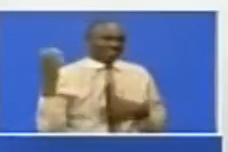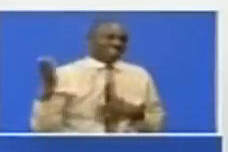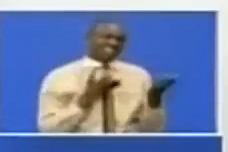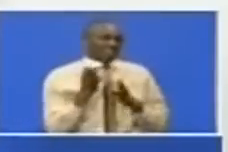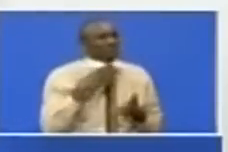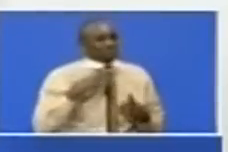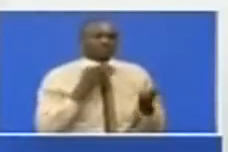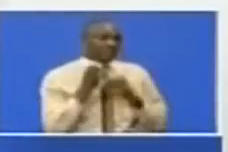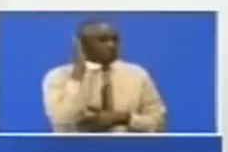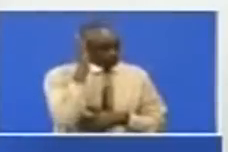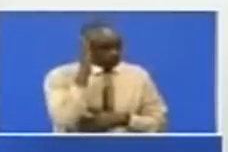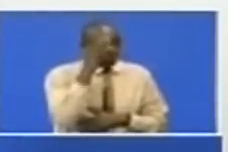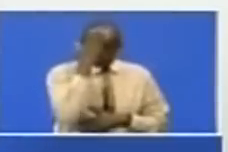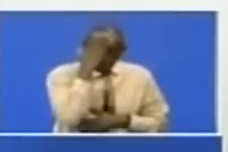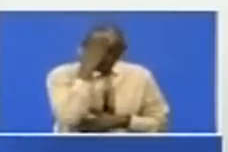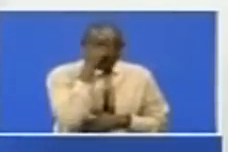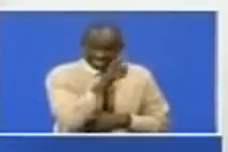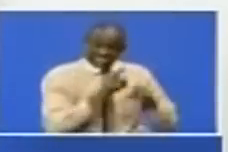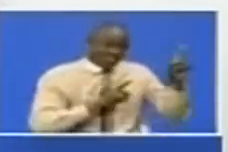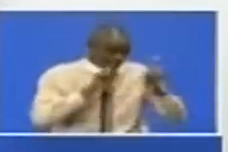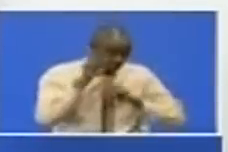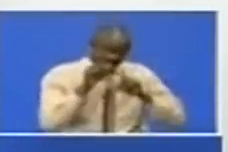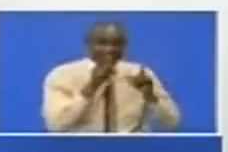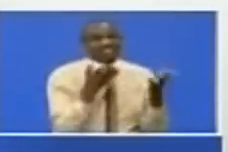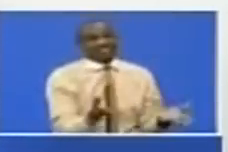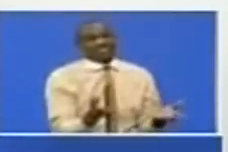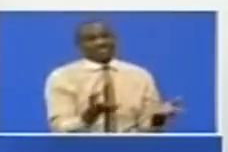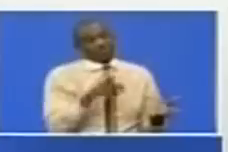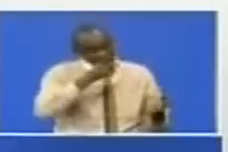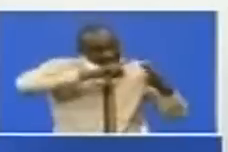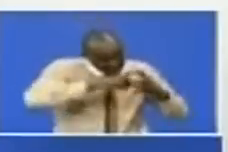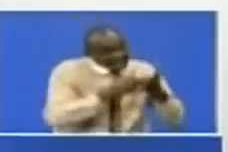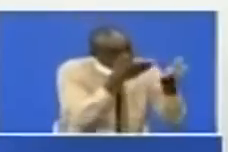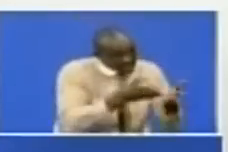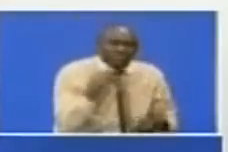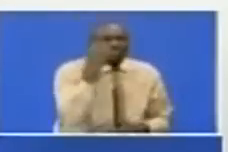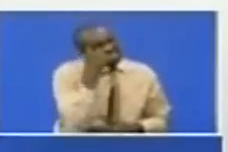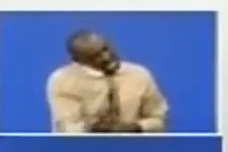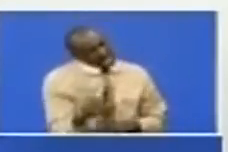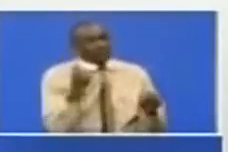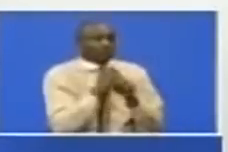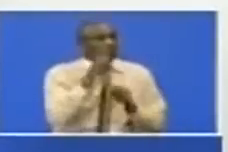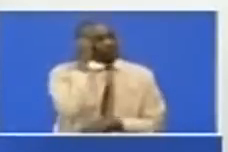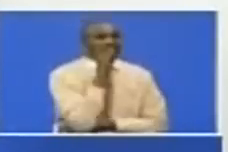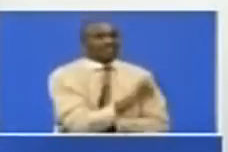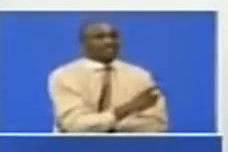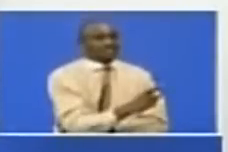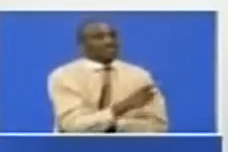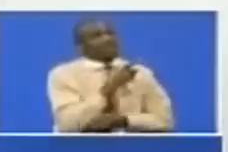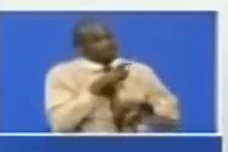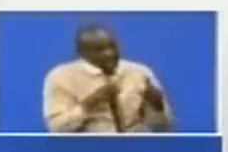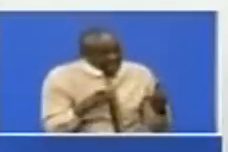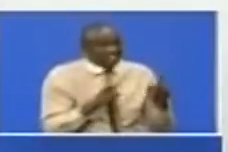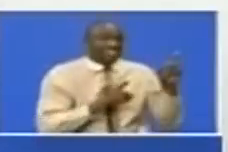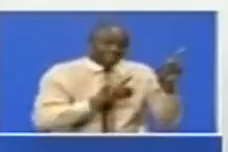of God. But you know, it has been a journey because you don't begin at that point. You're still young. You can't understand it. Right. But then